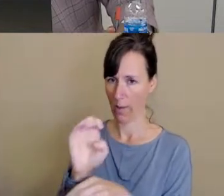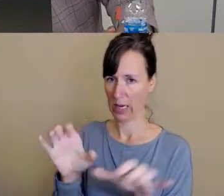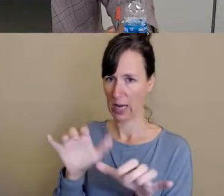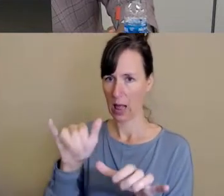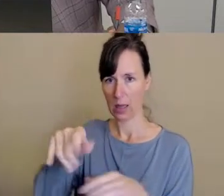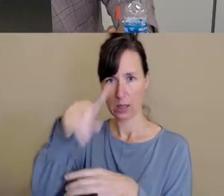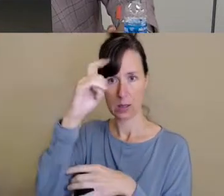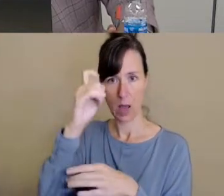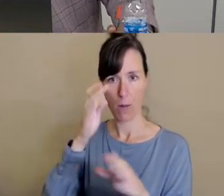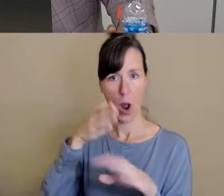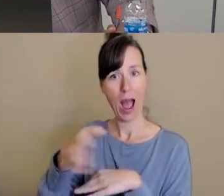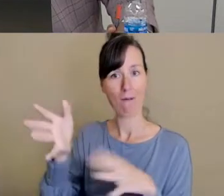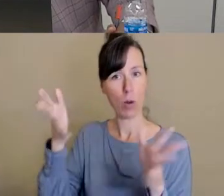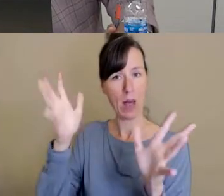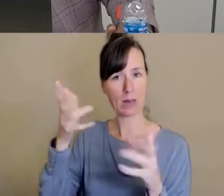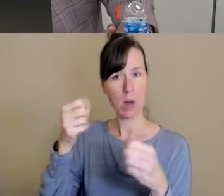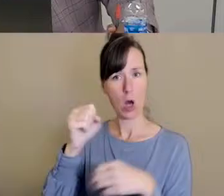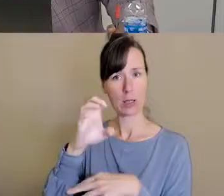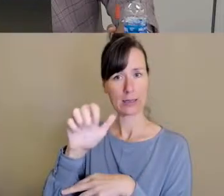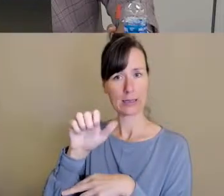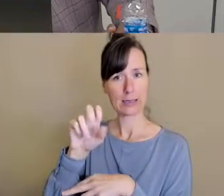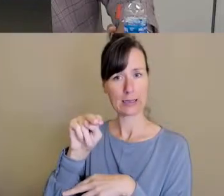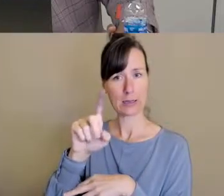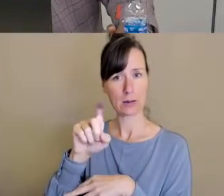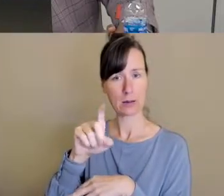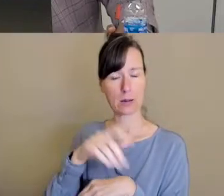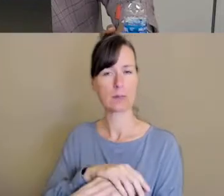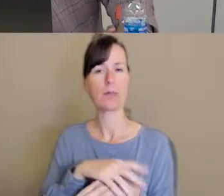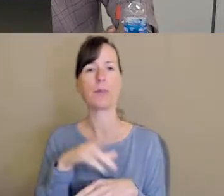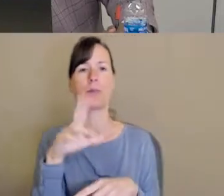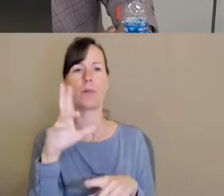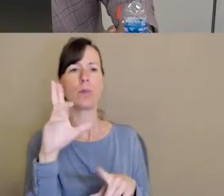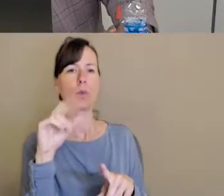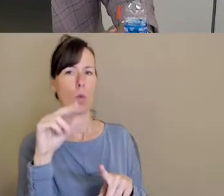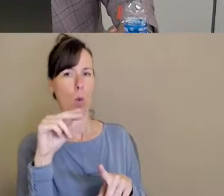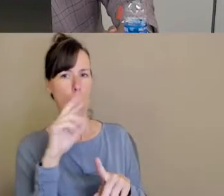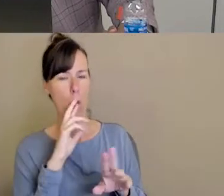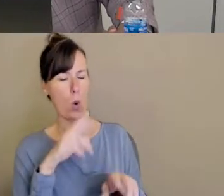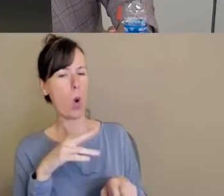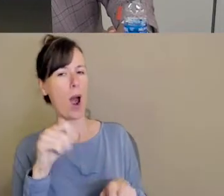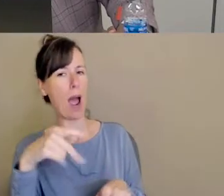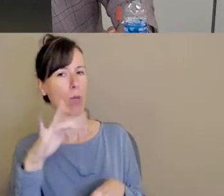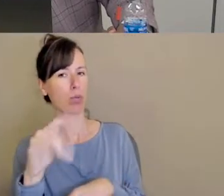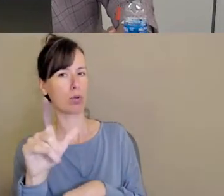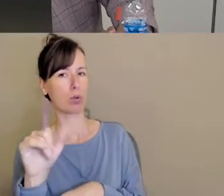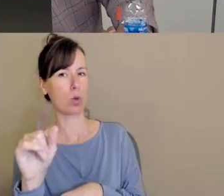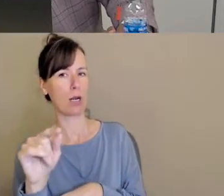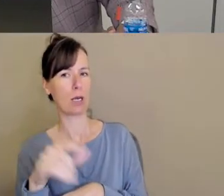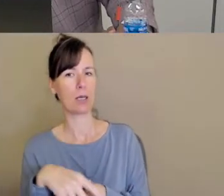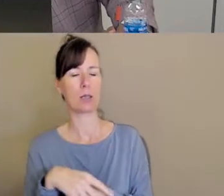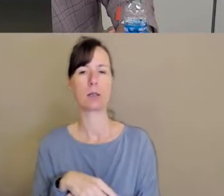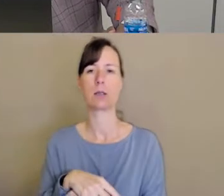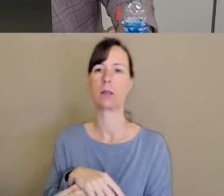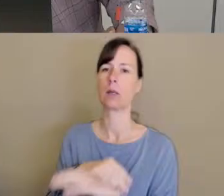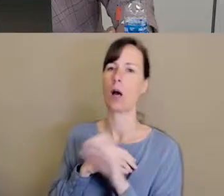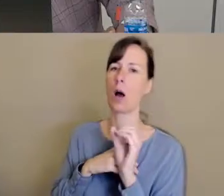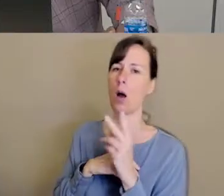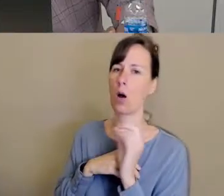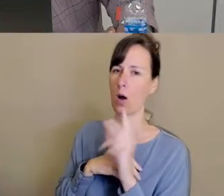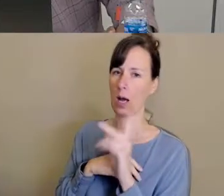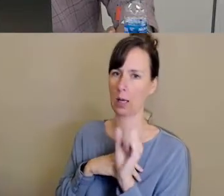after basketball season? No, that's going to begin on April the 20th. Oh, gotcha. Okay. Oh, wow. Okay. They're not filling in the